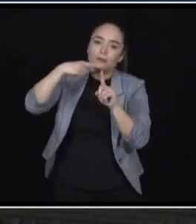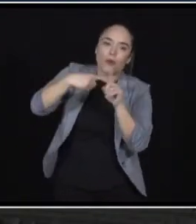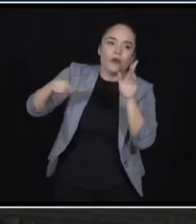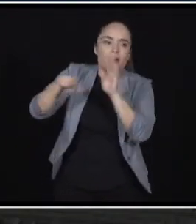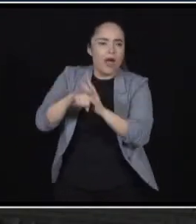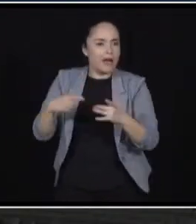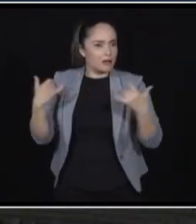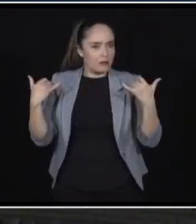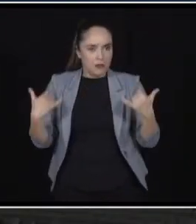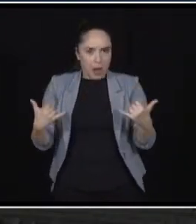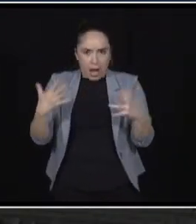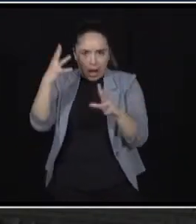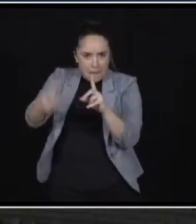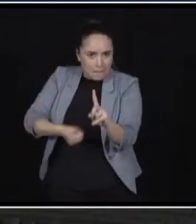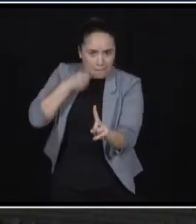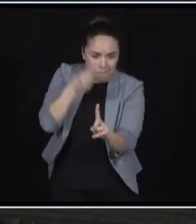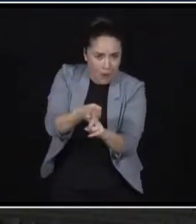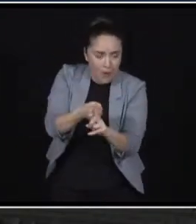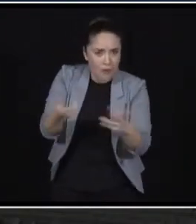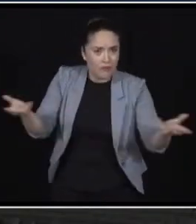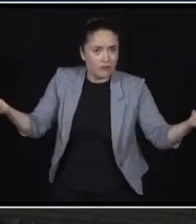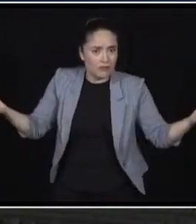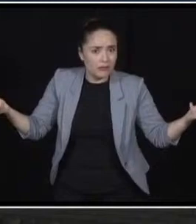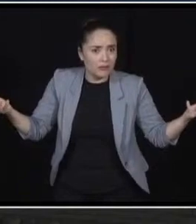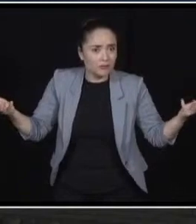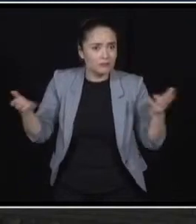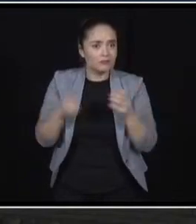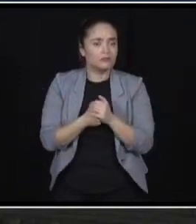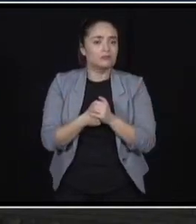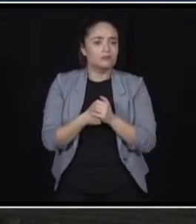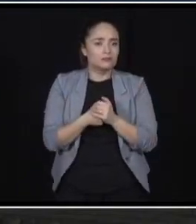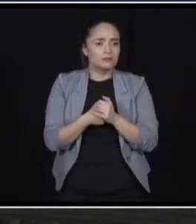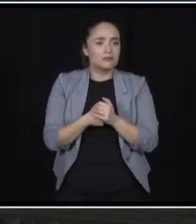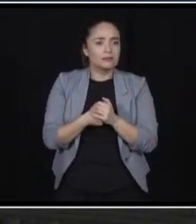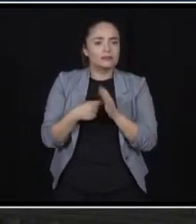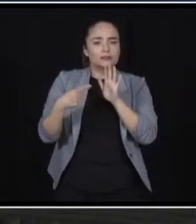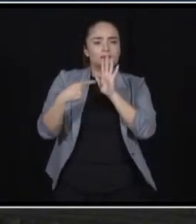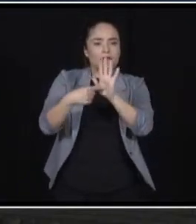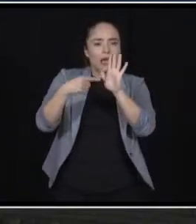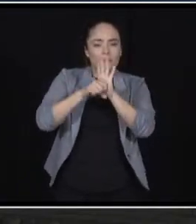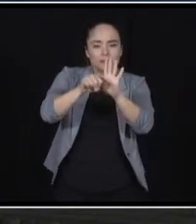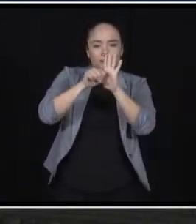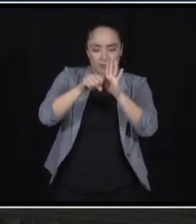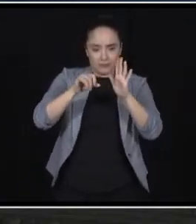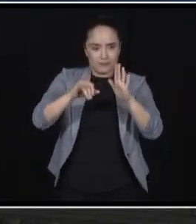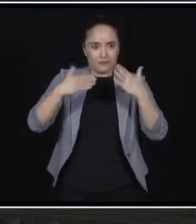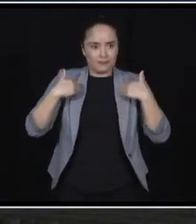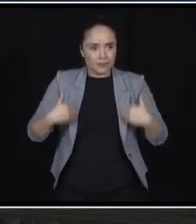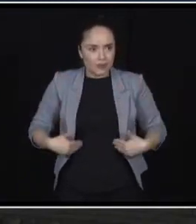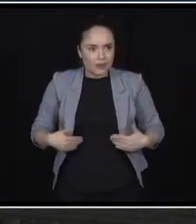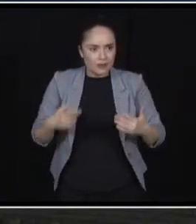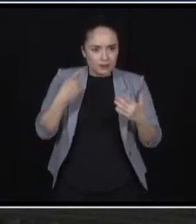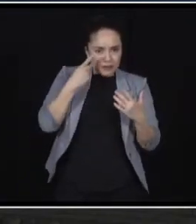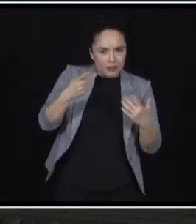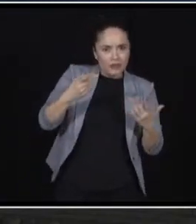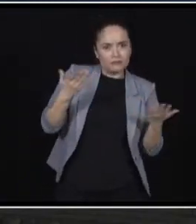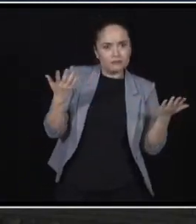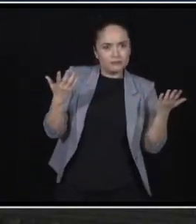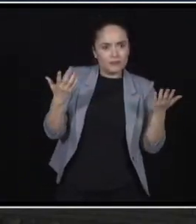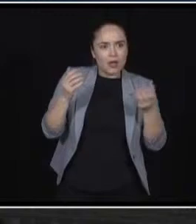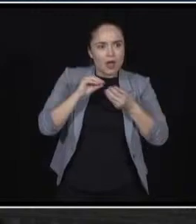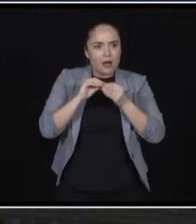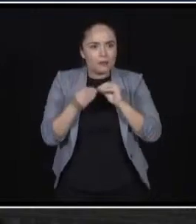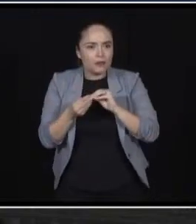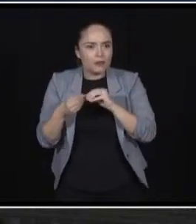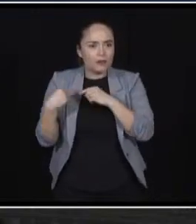in issues and symptoms up to that time. So we saw those numbers that normally would take a week to happen climbing up in 5 to 6 days, and